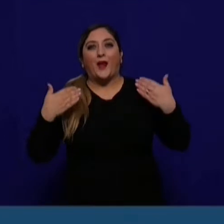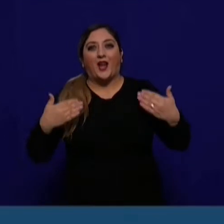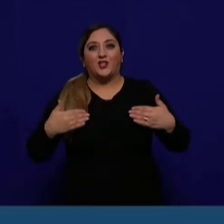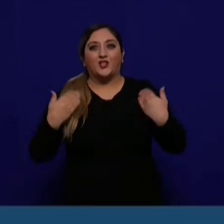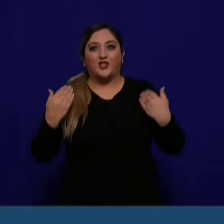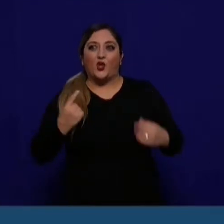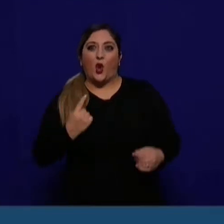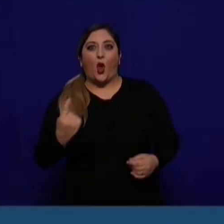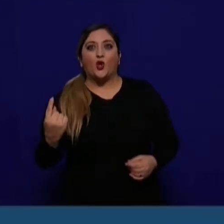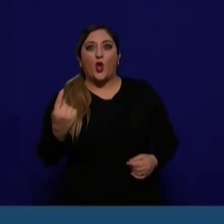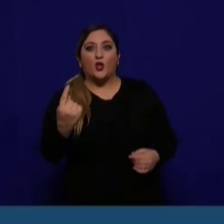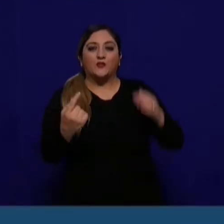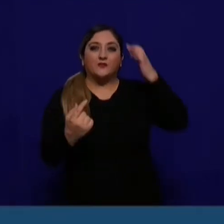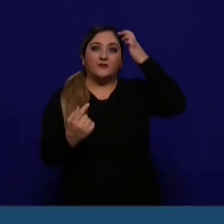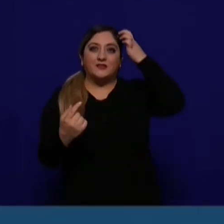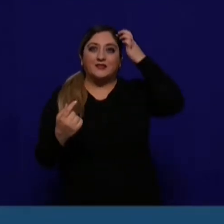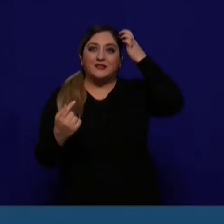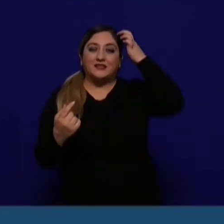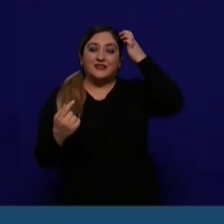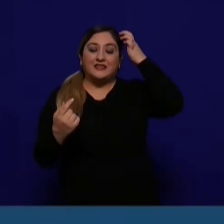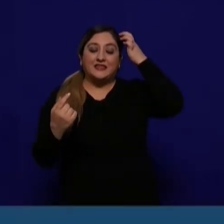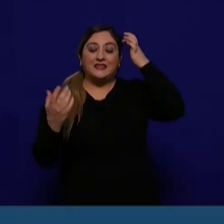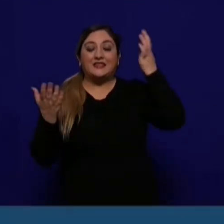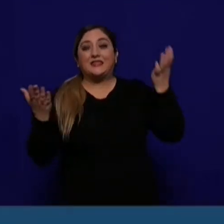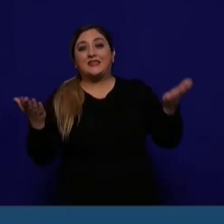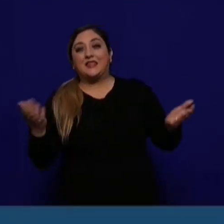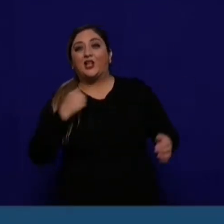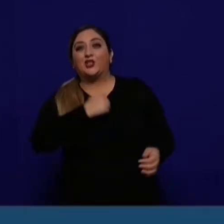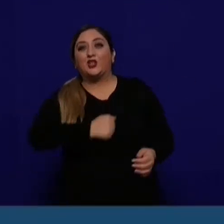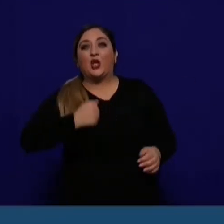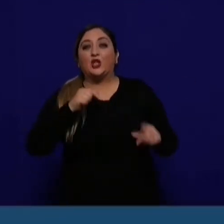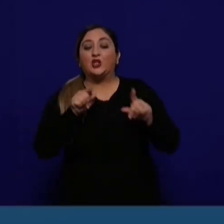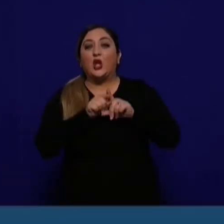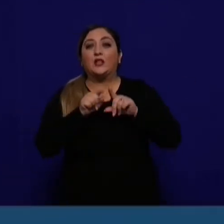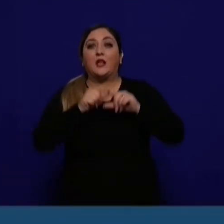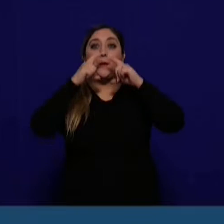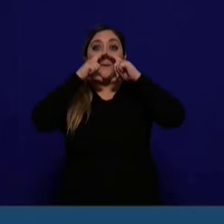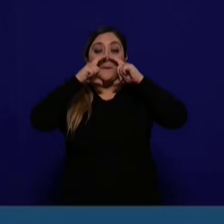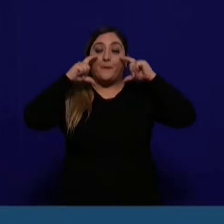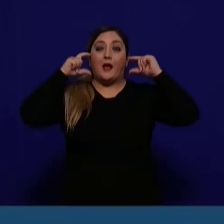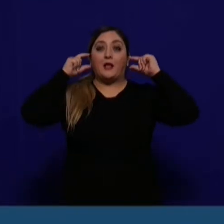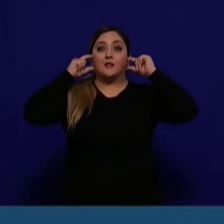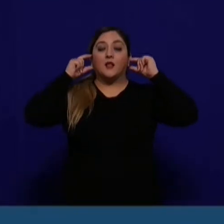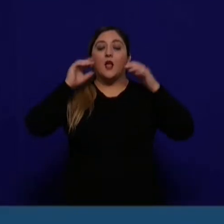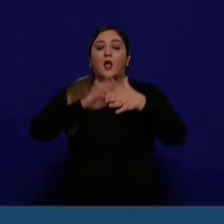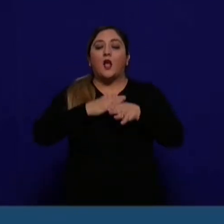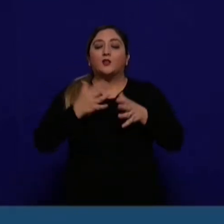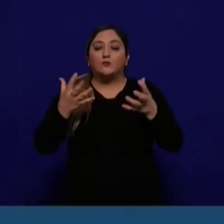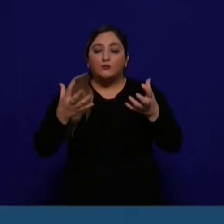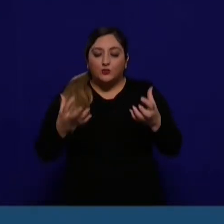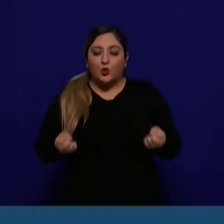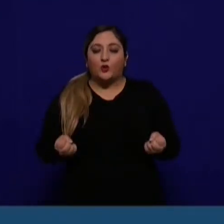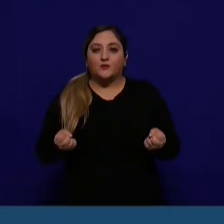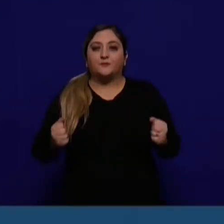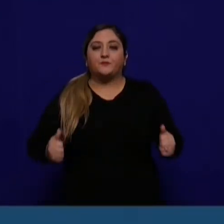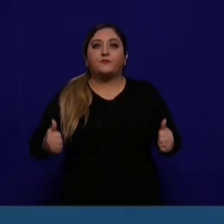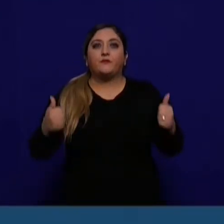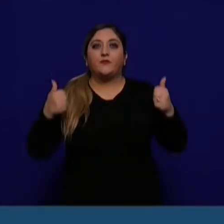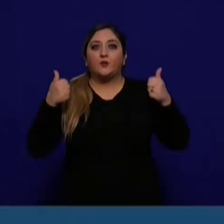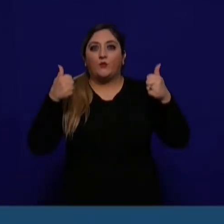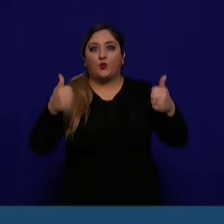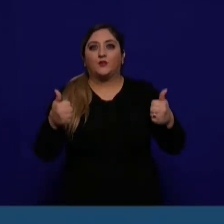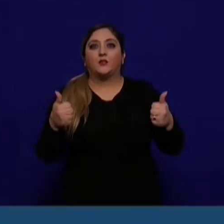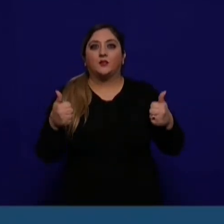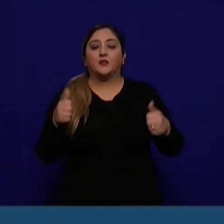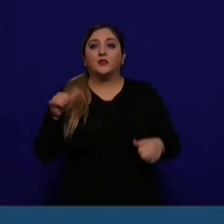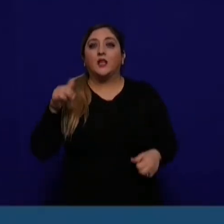però l-maskri għadhom importanti ħafna. Importanti li nibqgħu nużawhom għaliex nafu kemm ikollhom impatt. Jekk tħares lejn anka modeling